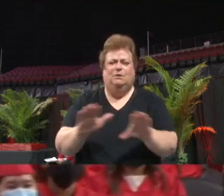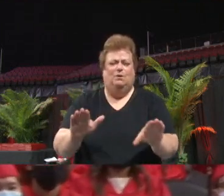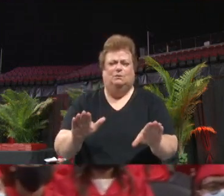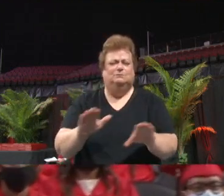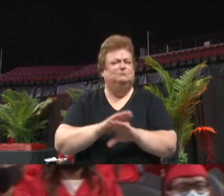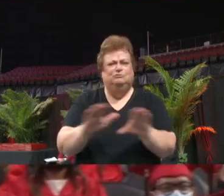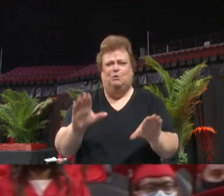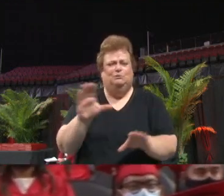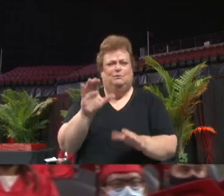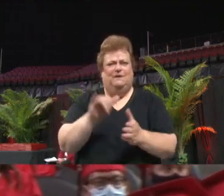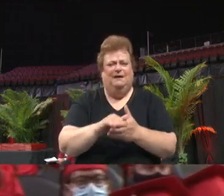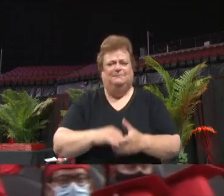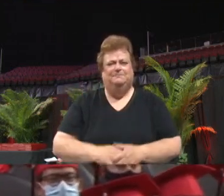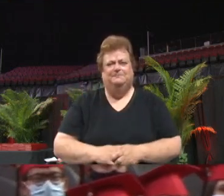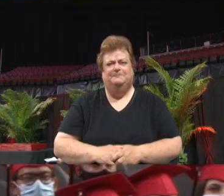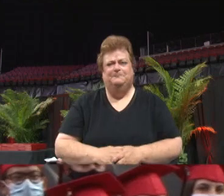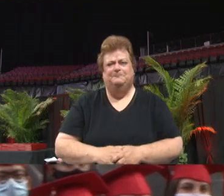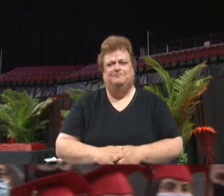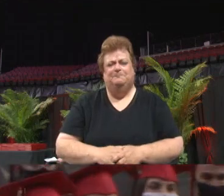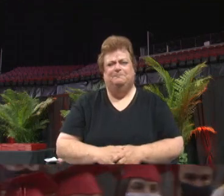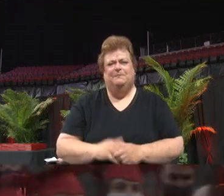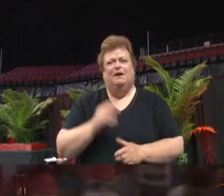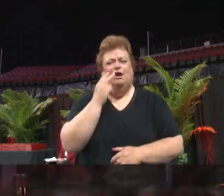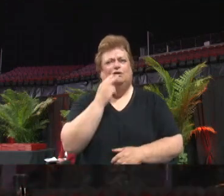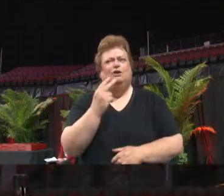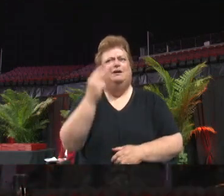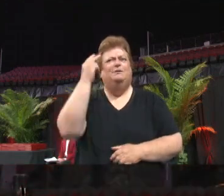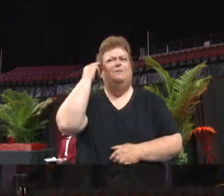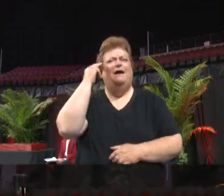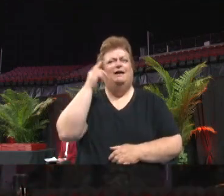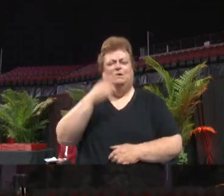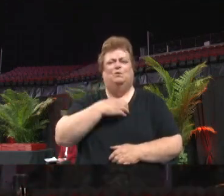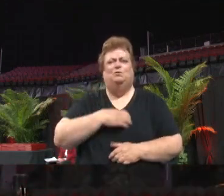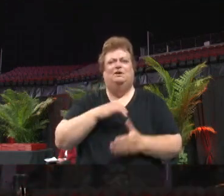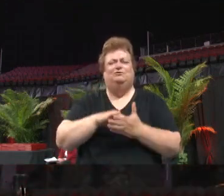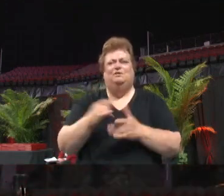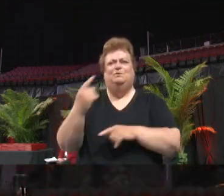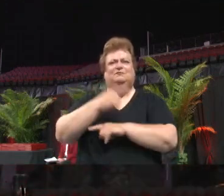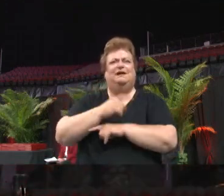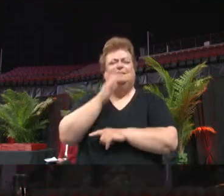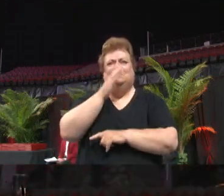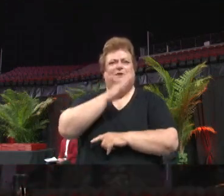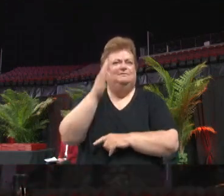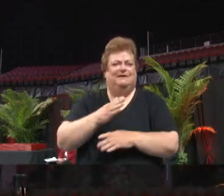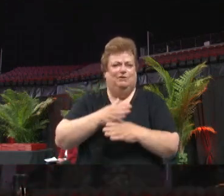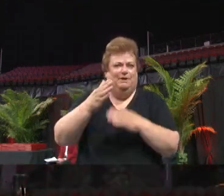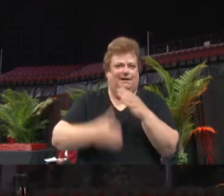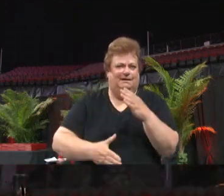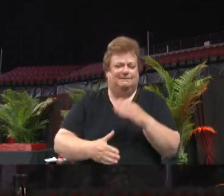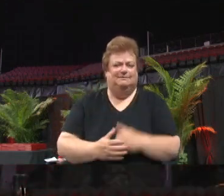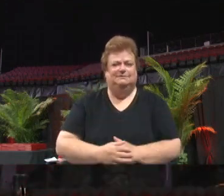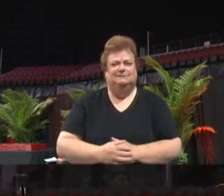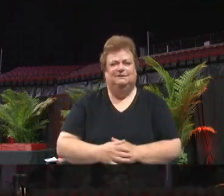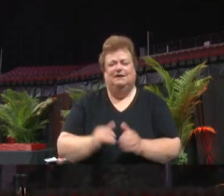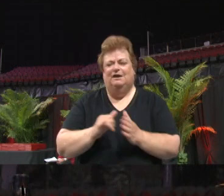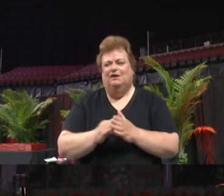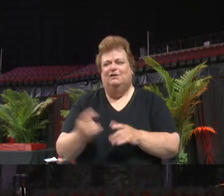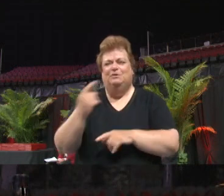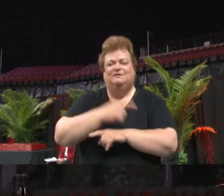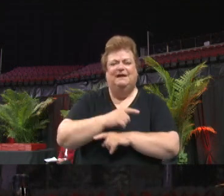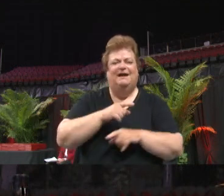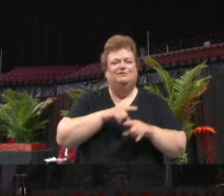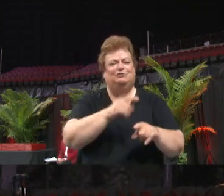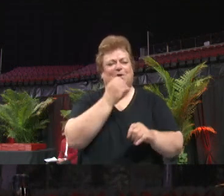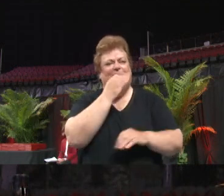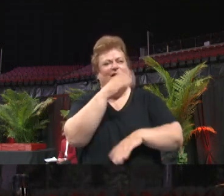Don't do that. Because looking back on it, you're gonna wish those days had never ended. Those days at the lunch table,